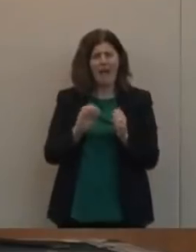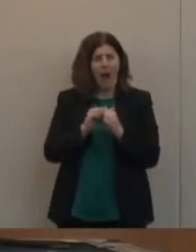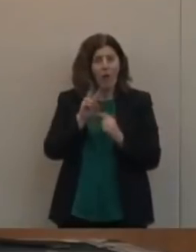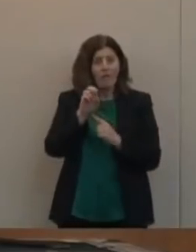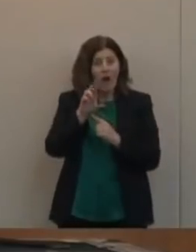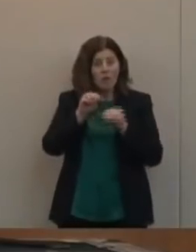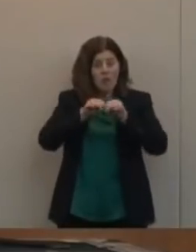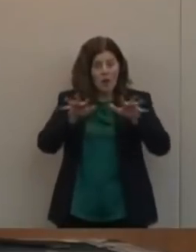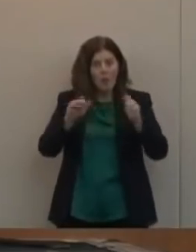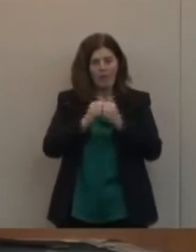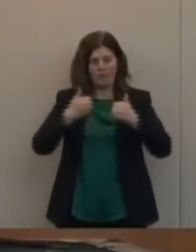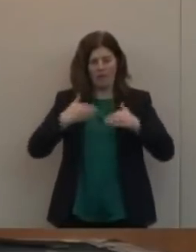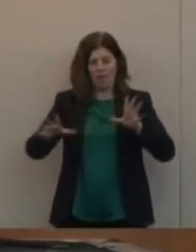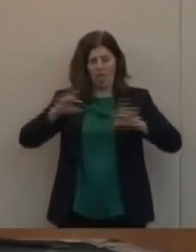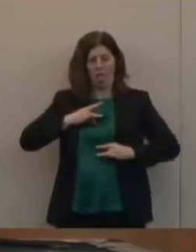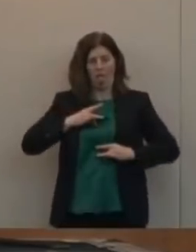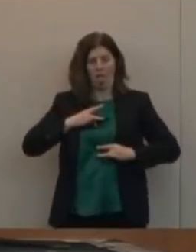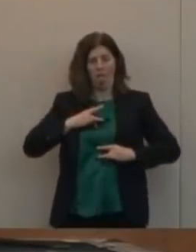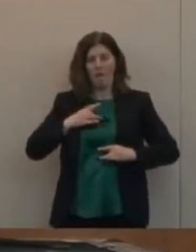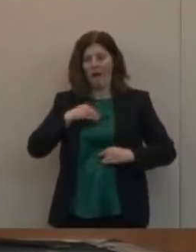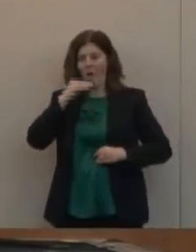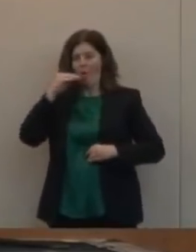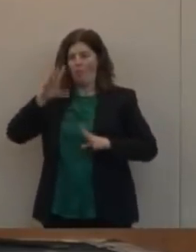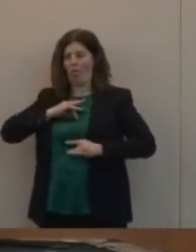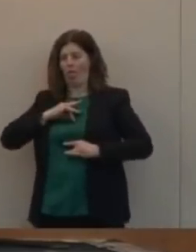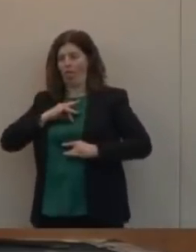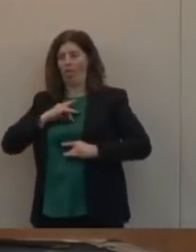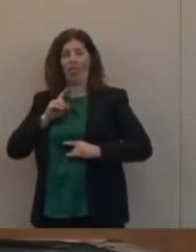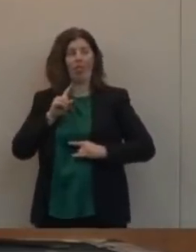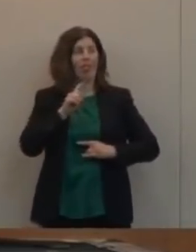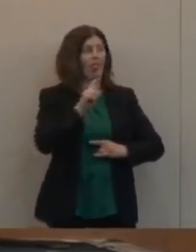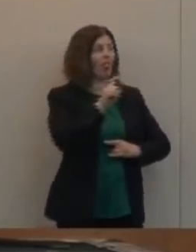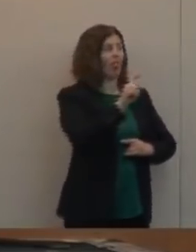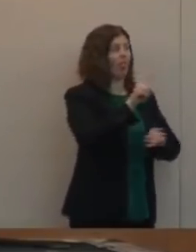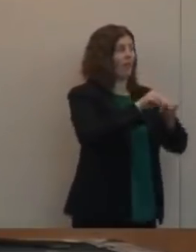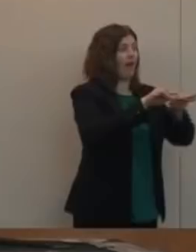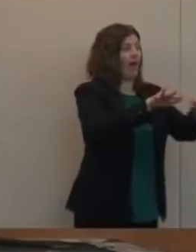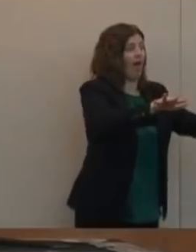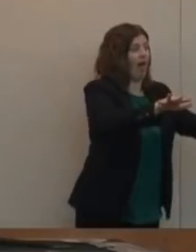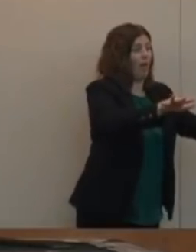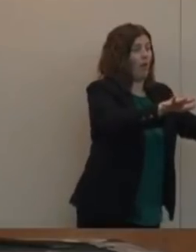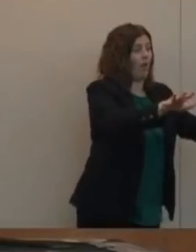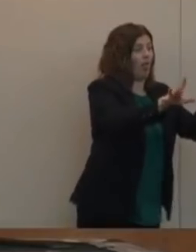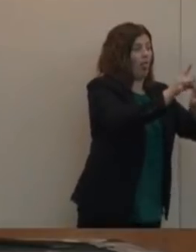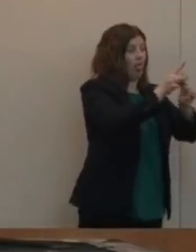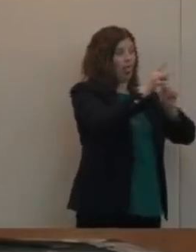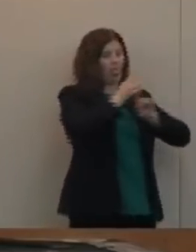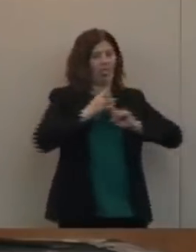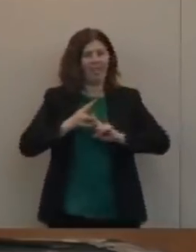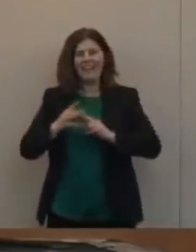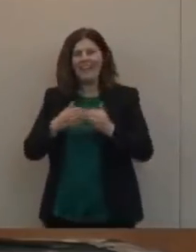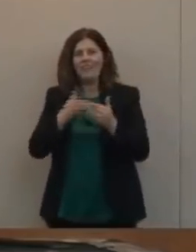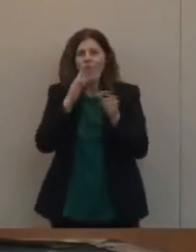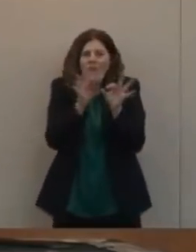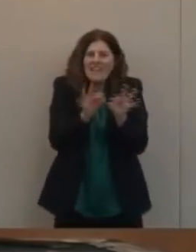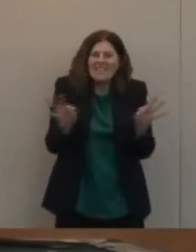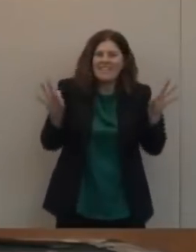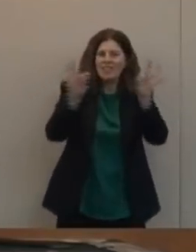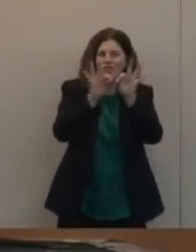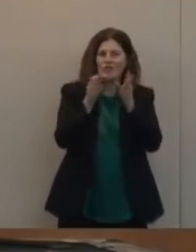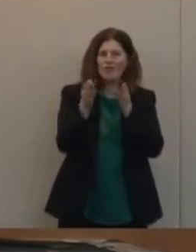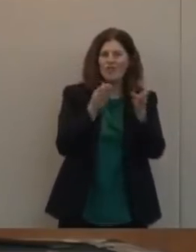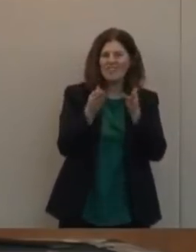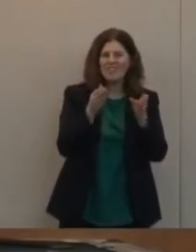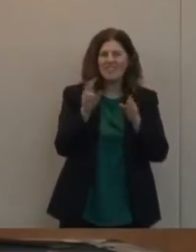travel? With you. When you leave your home, and even when you have to do it for essential services